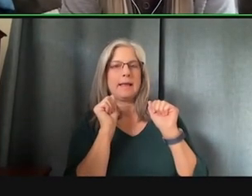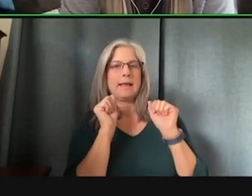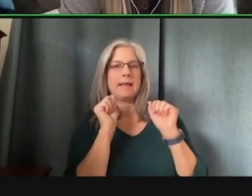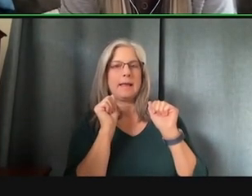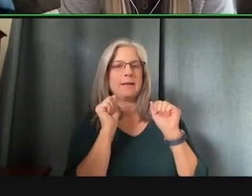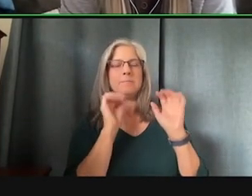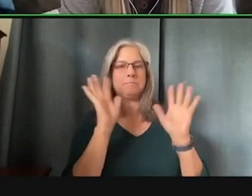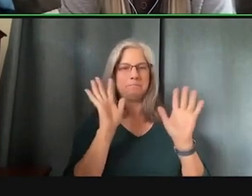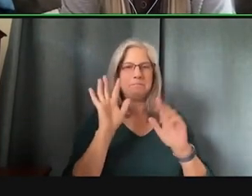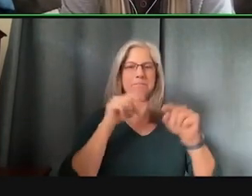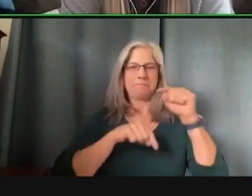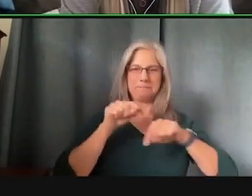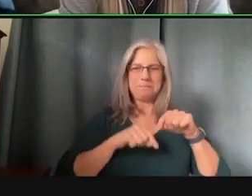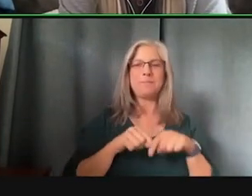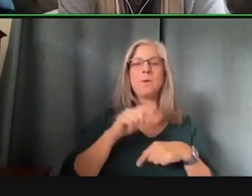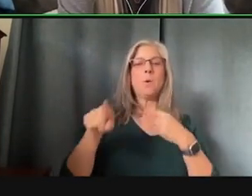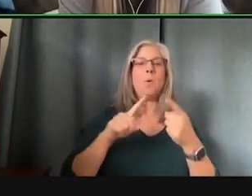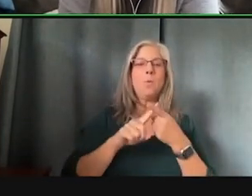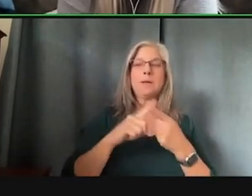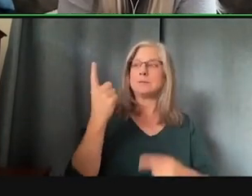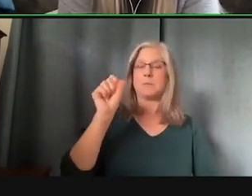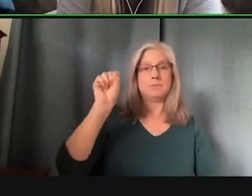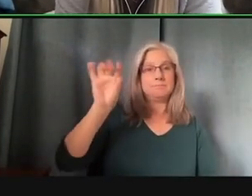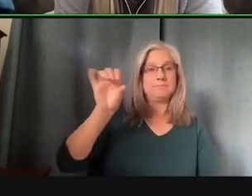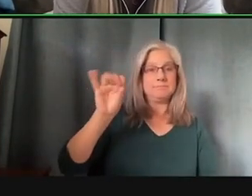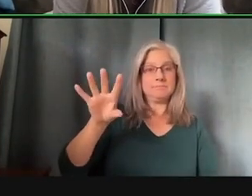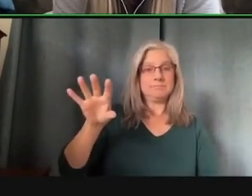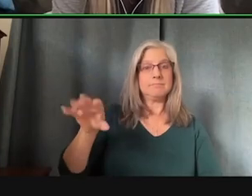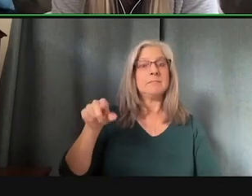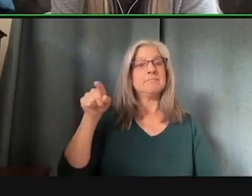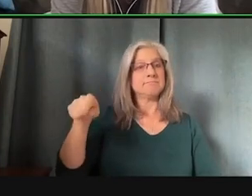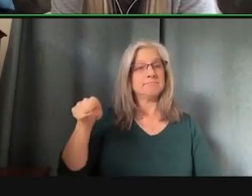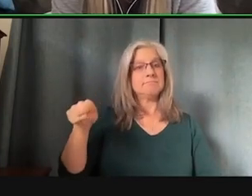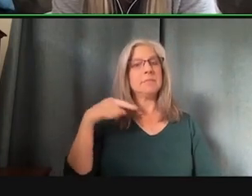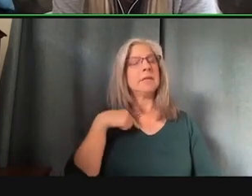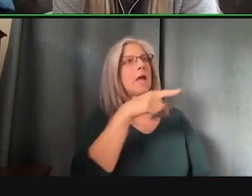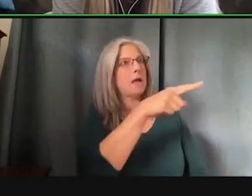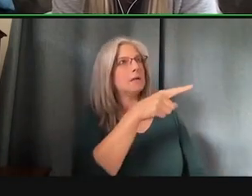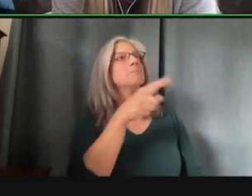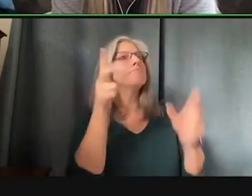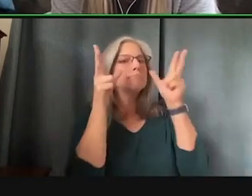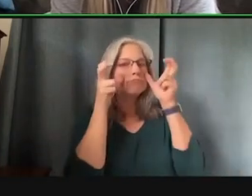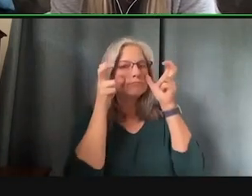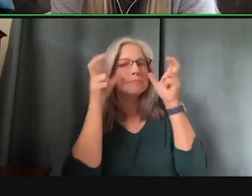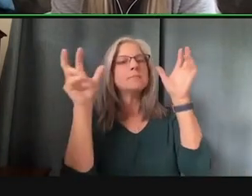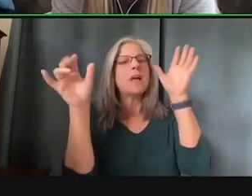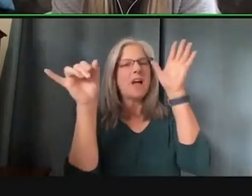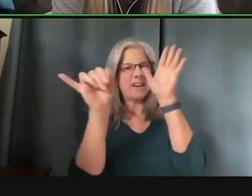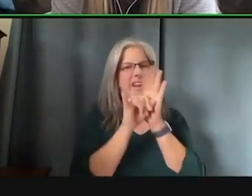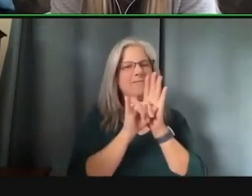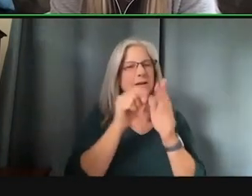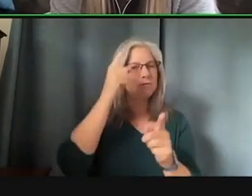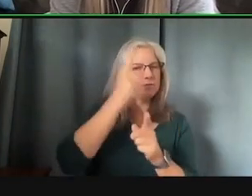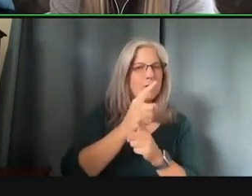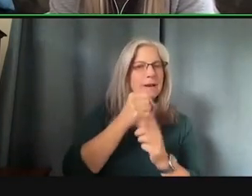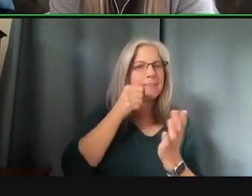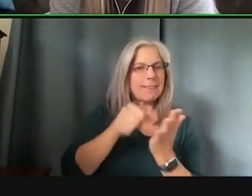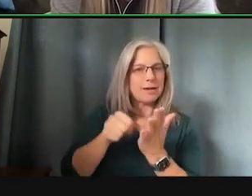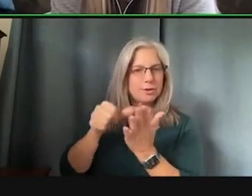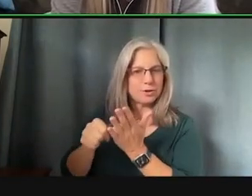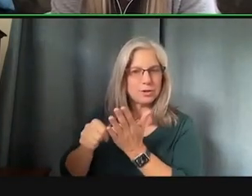when an ASL letter is signed to him, William can receptively identify the correct letter